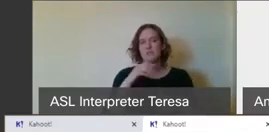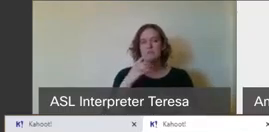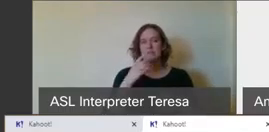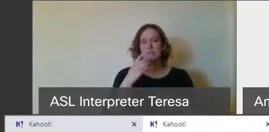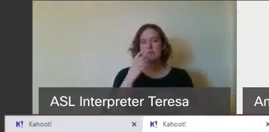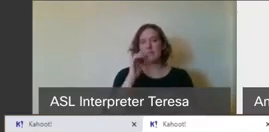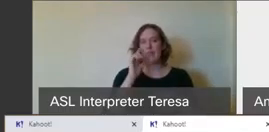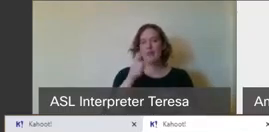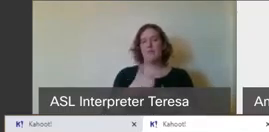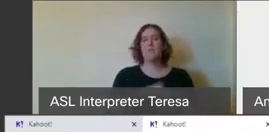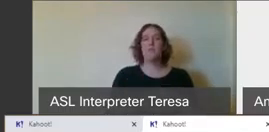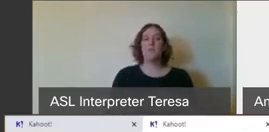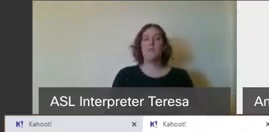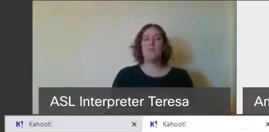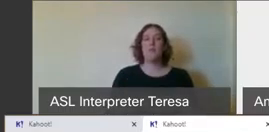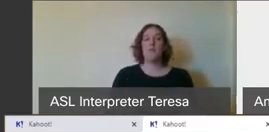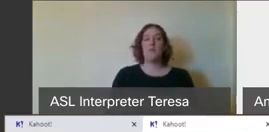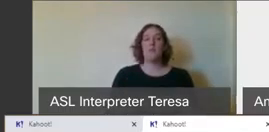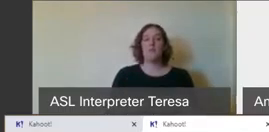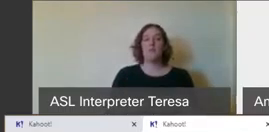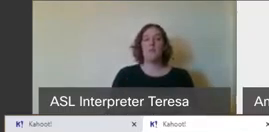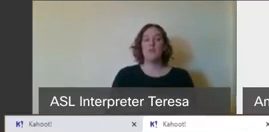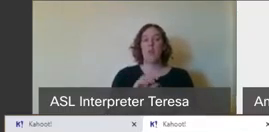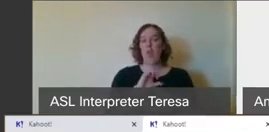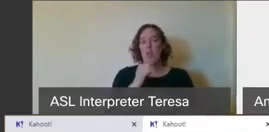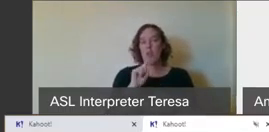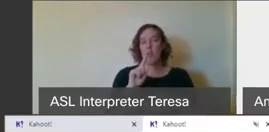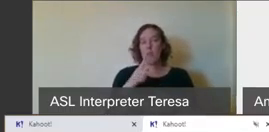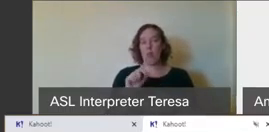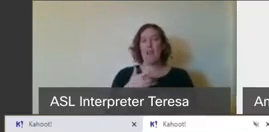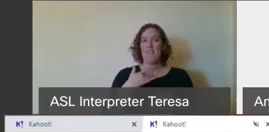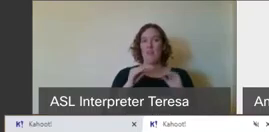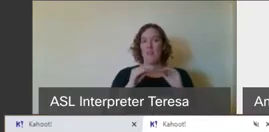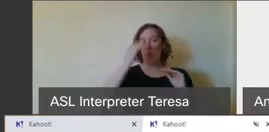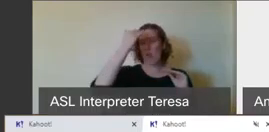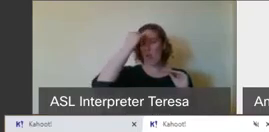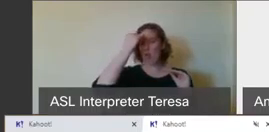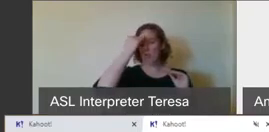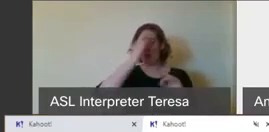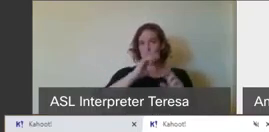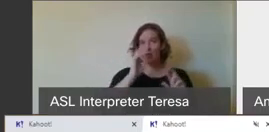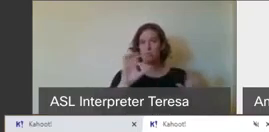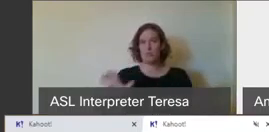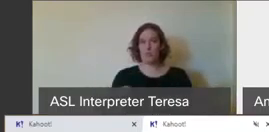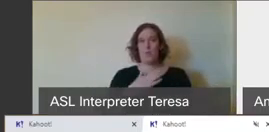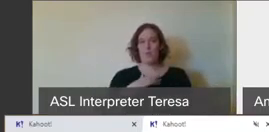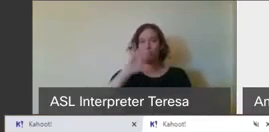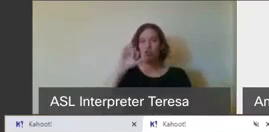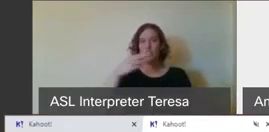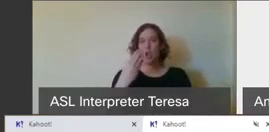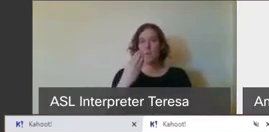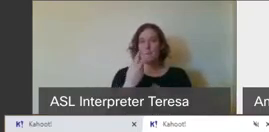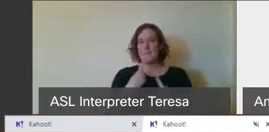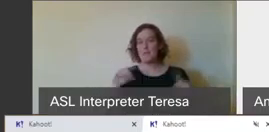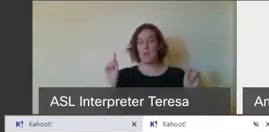For question three, another poll, I feel more knowledgeable to perform my job successfully. So I feel more